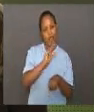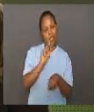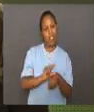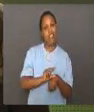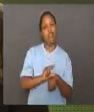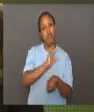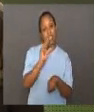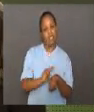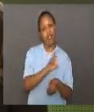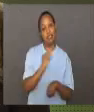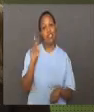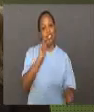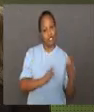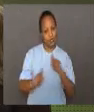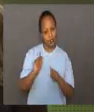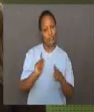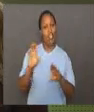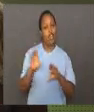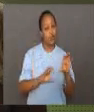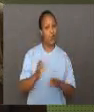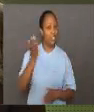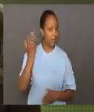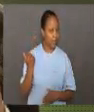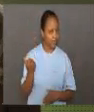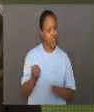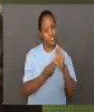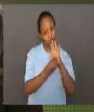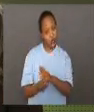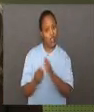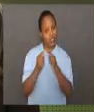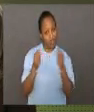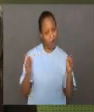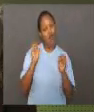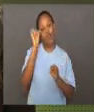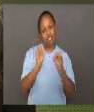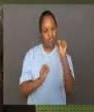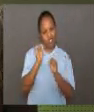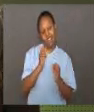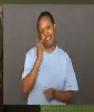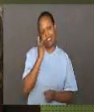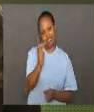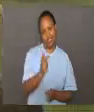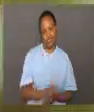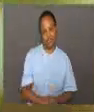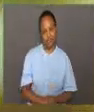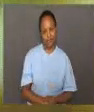the nations, nationalities, and peoples of Ethiopia against oppression.